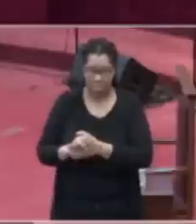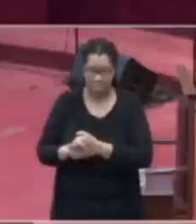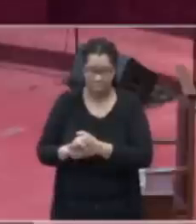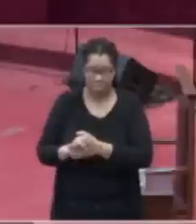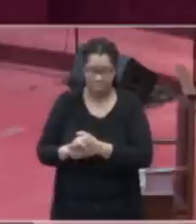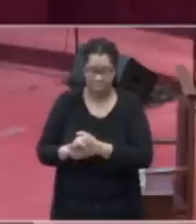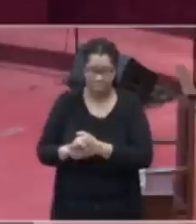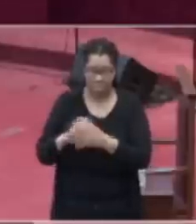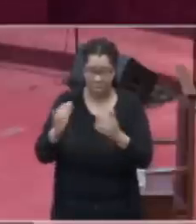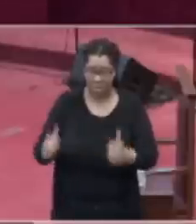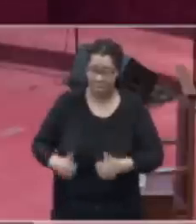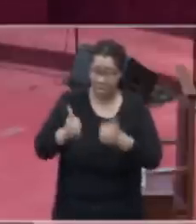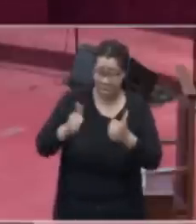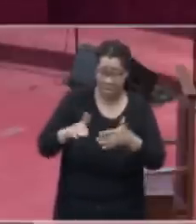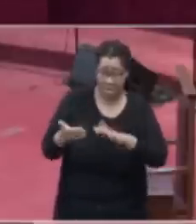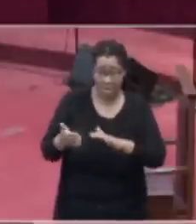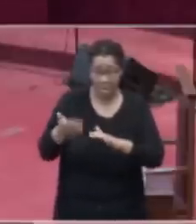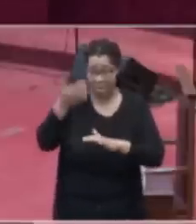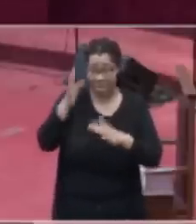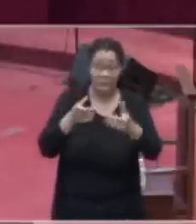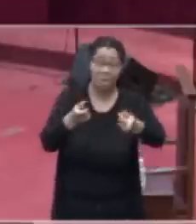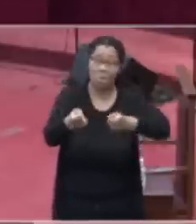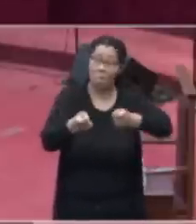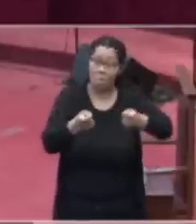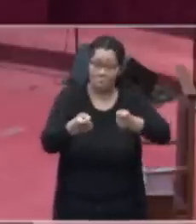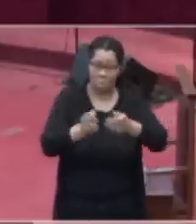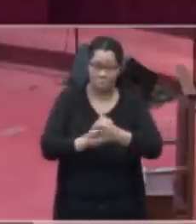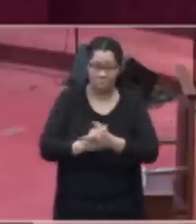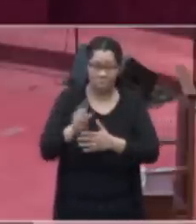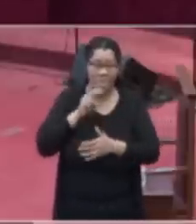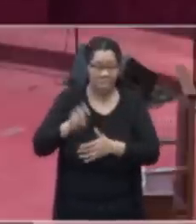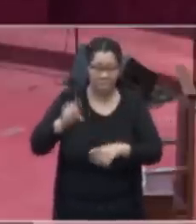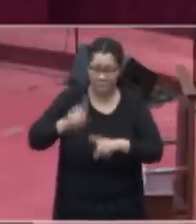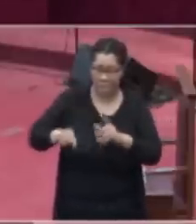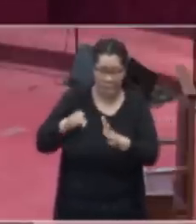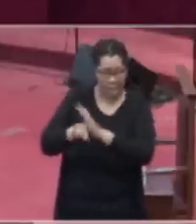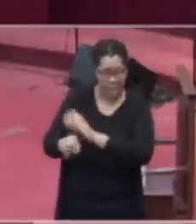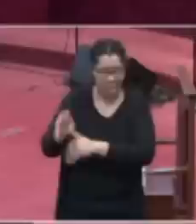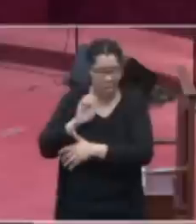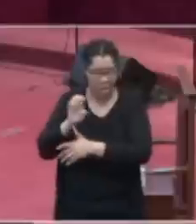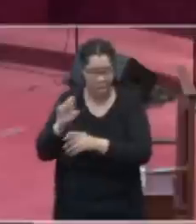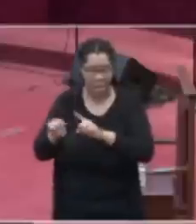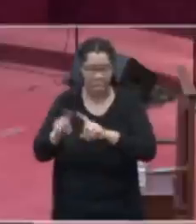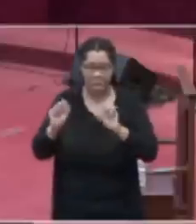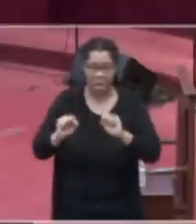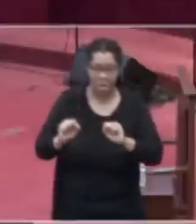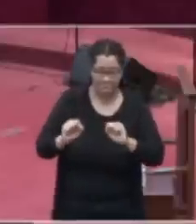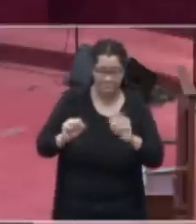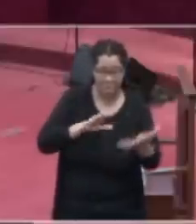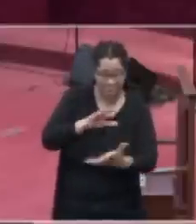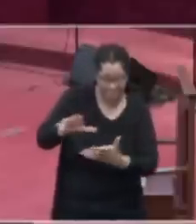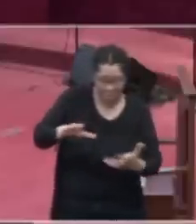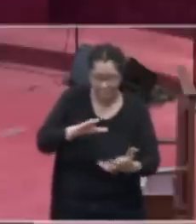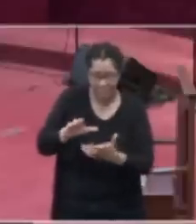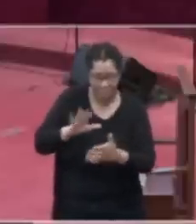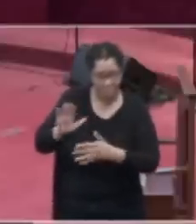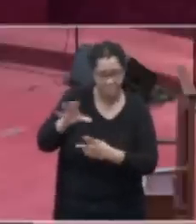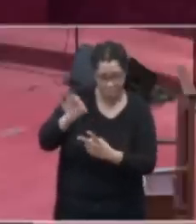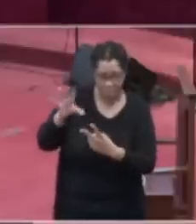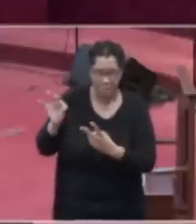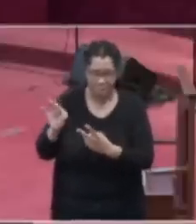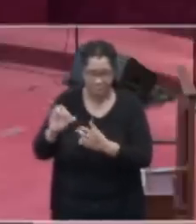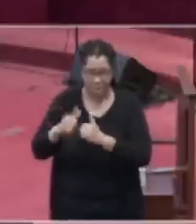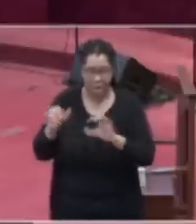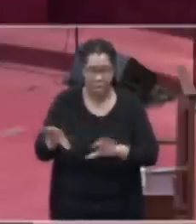because life and death belongs to God. Serpent can't kill her, but he can corrupt her choices. And how